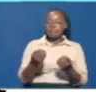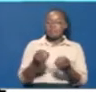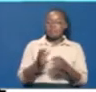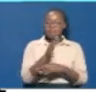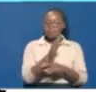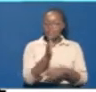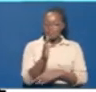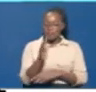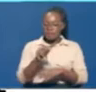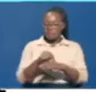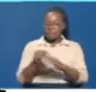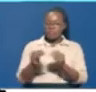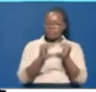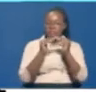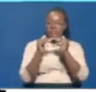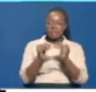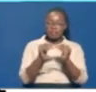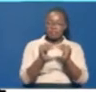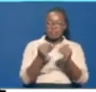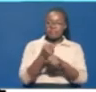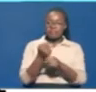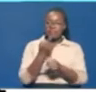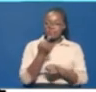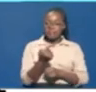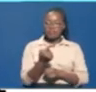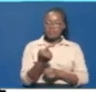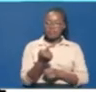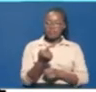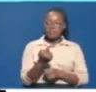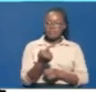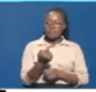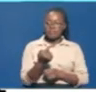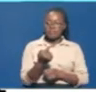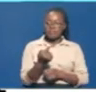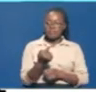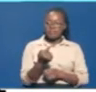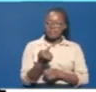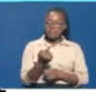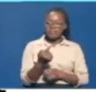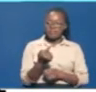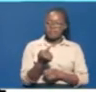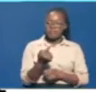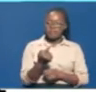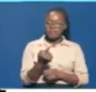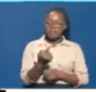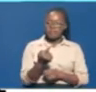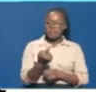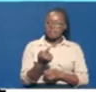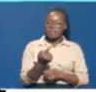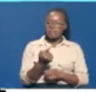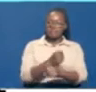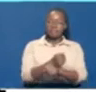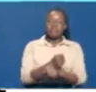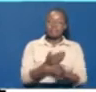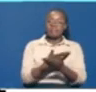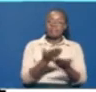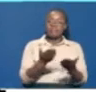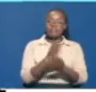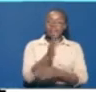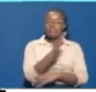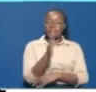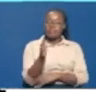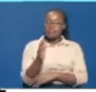level forests, to make sure that there is a protection of the forests, and there is